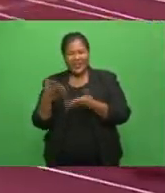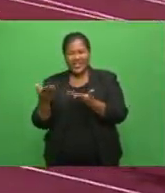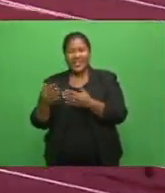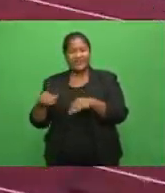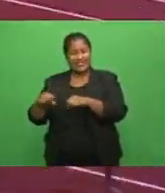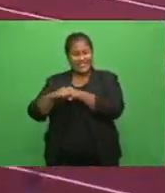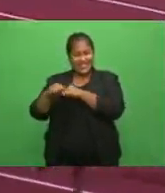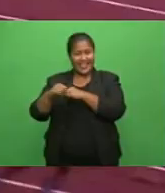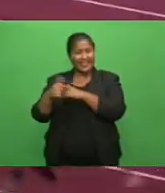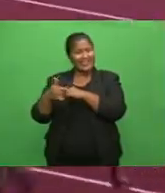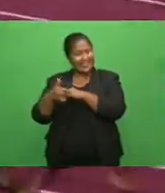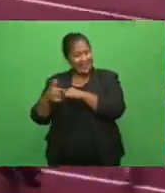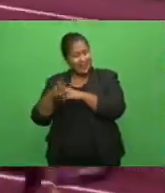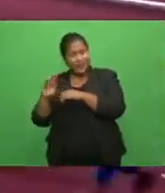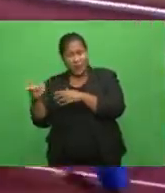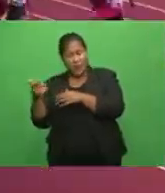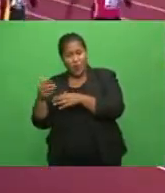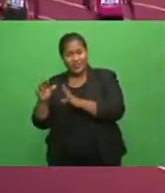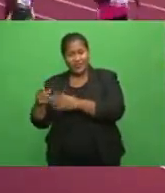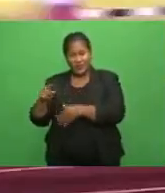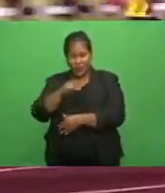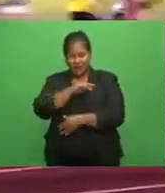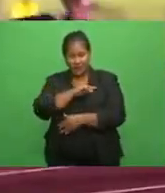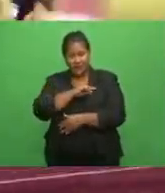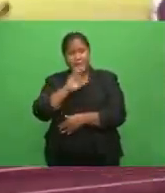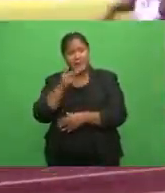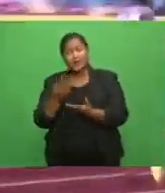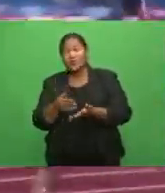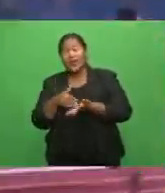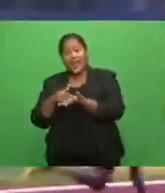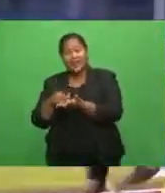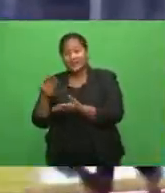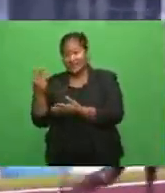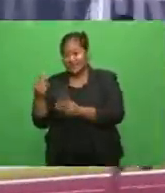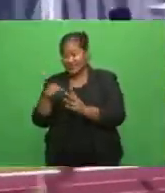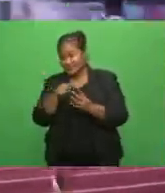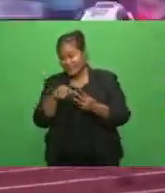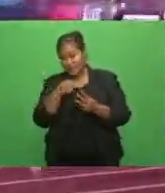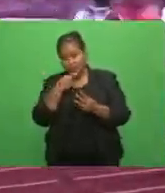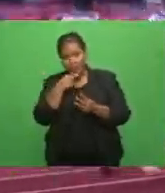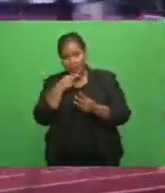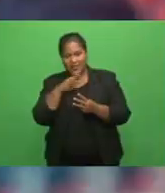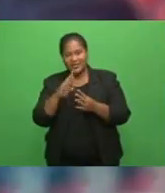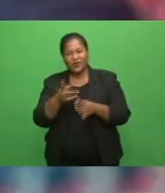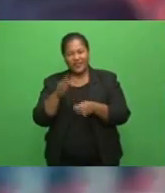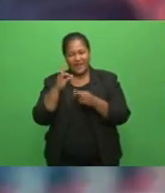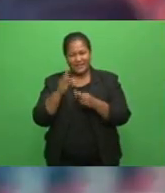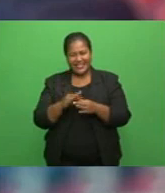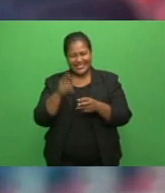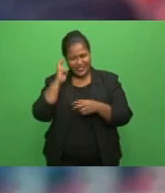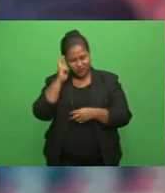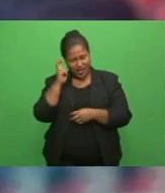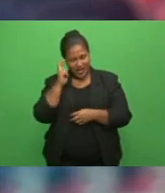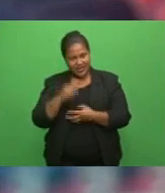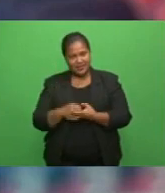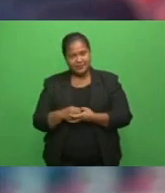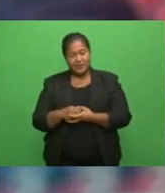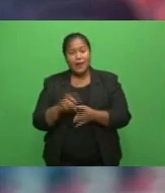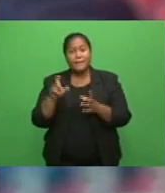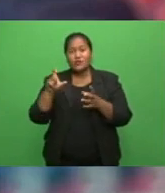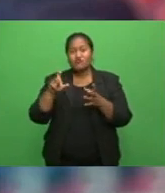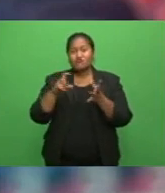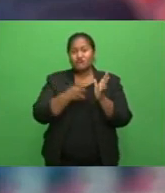Olympic qualification, it can help the trio improve on fitness and their individual best. The Crusaders won't be short of